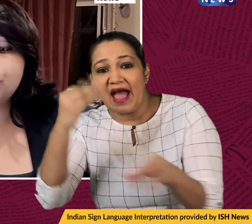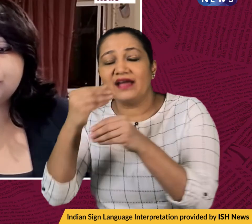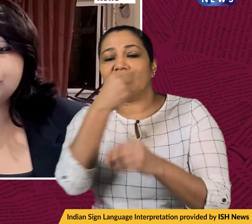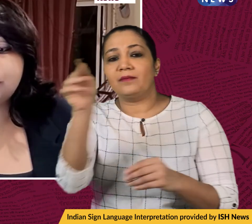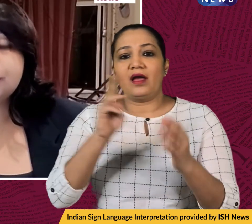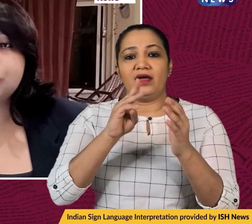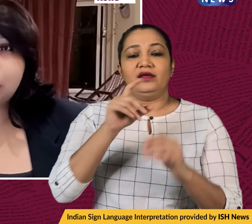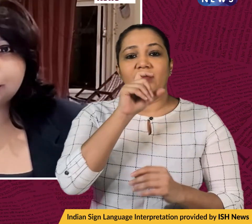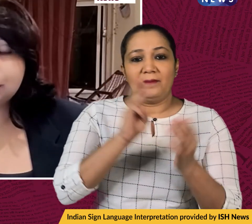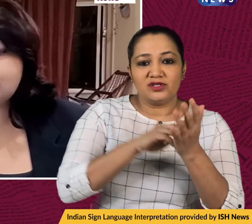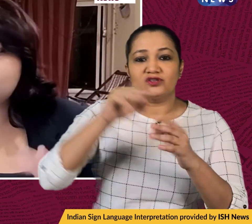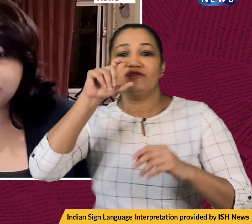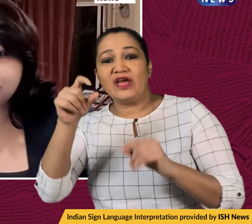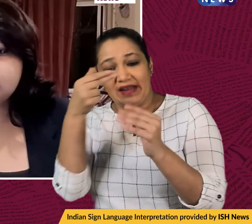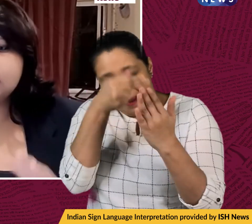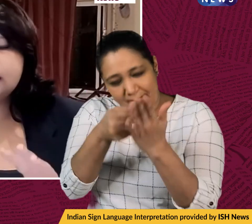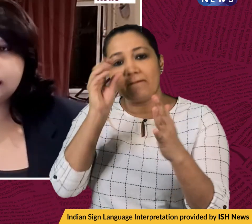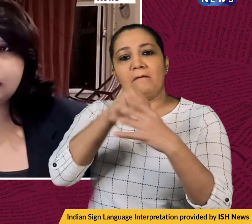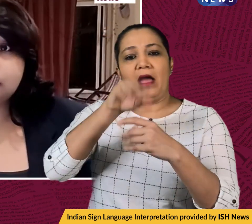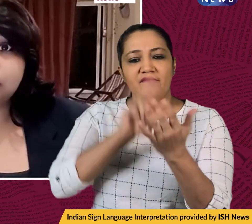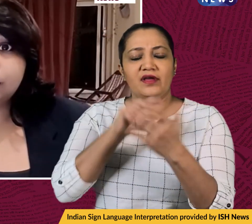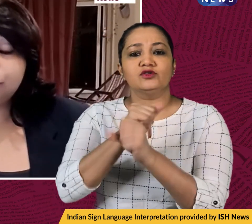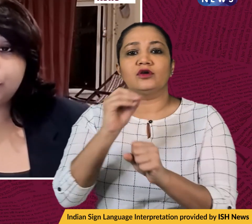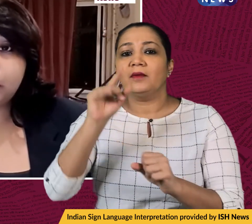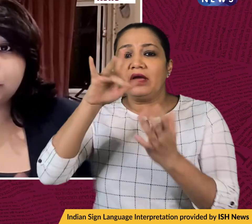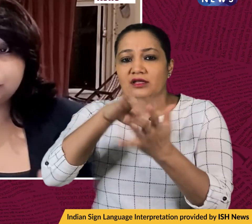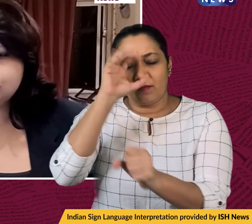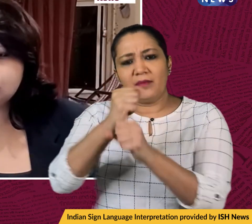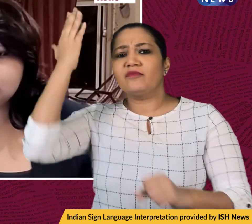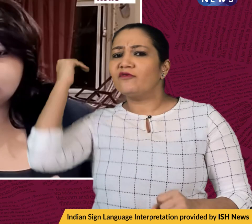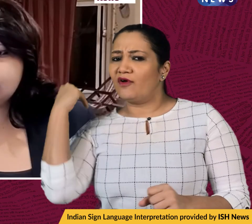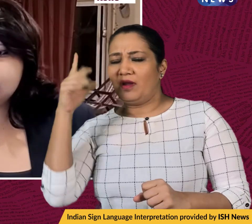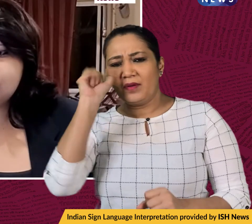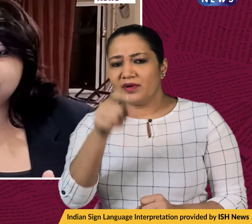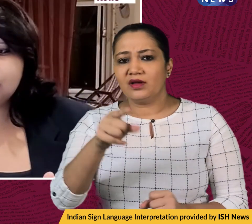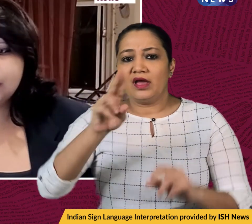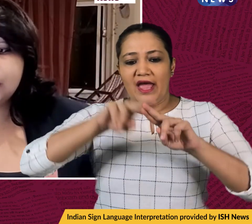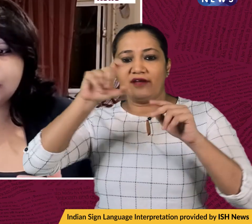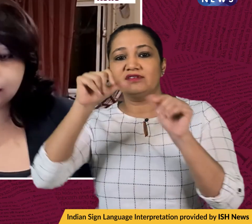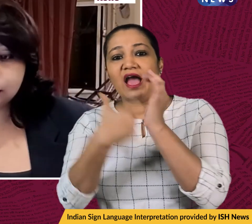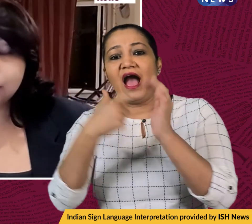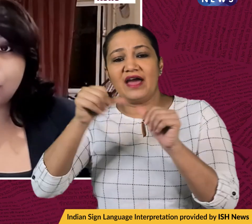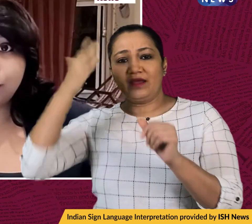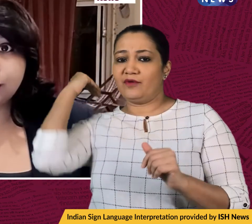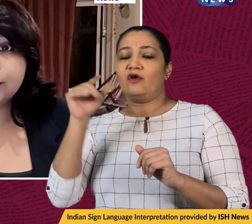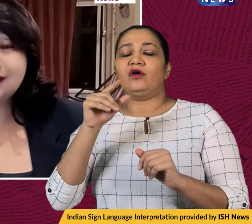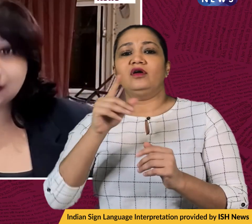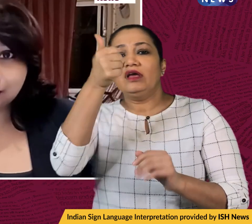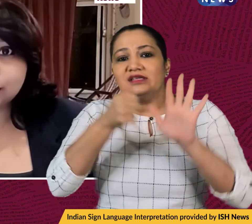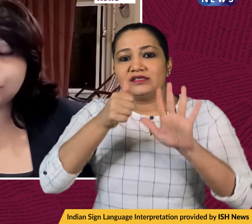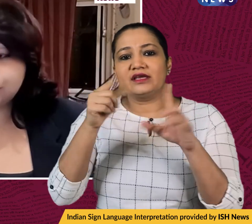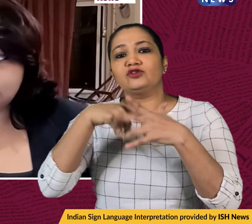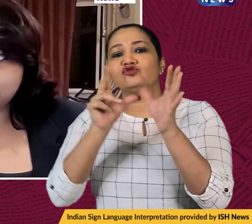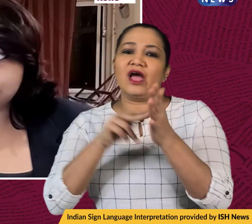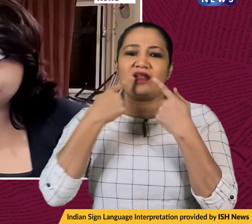the NGO Missionaries of Charity as well. However, the centre, if you remember, renewed its FCRA license on the